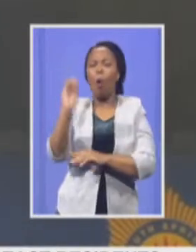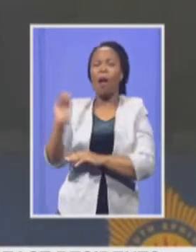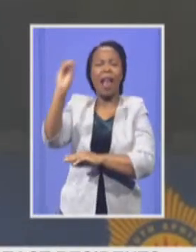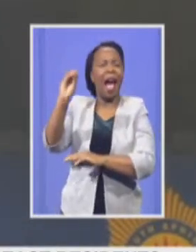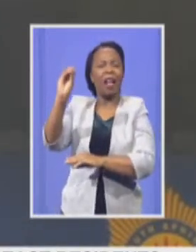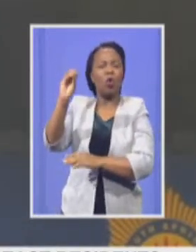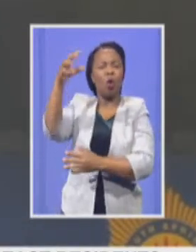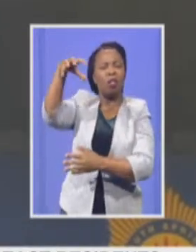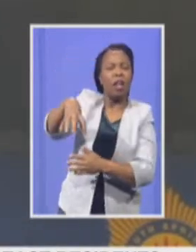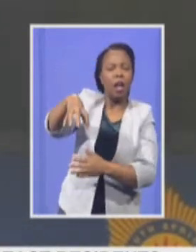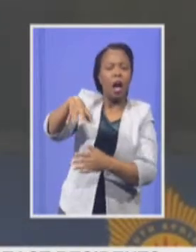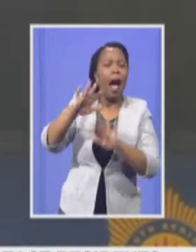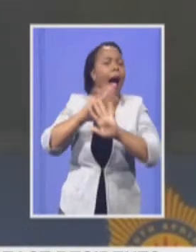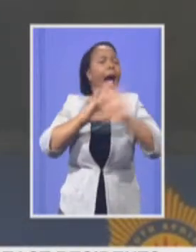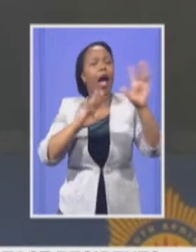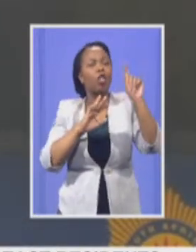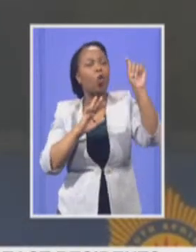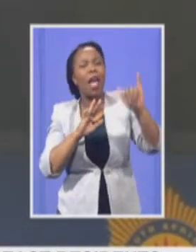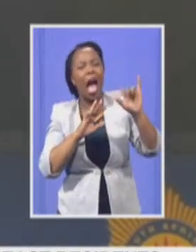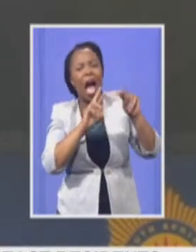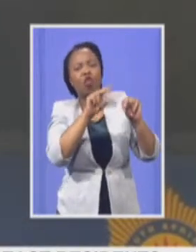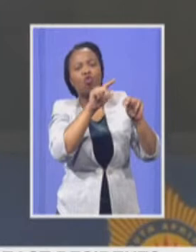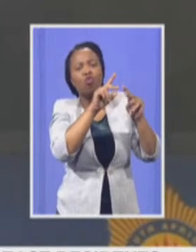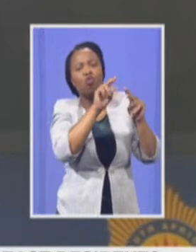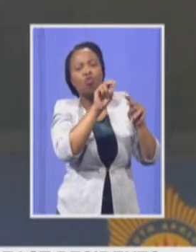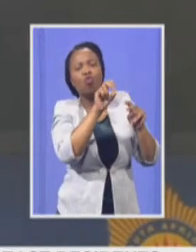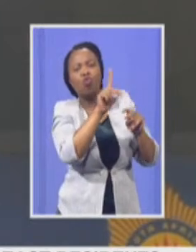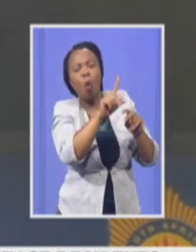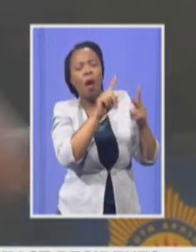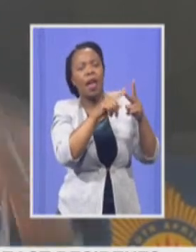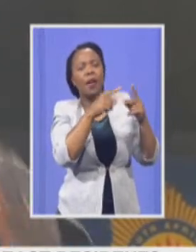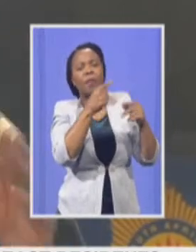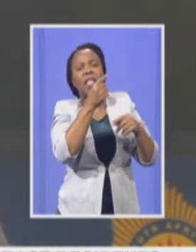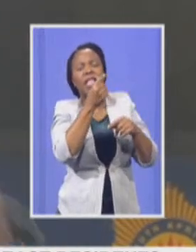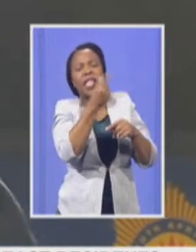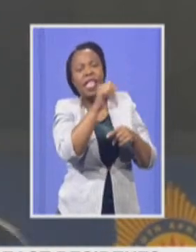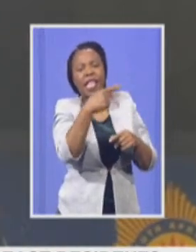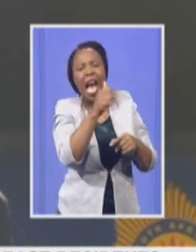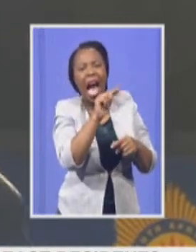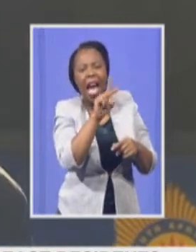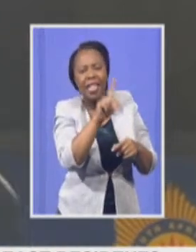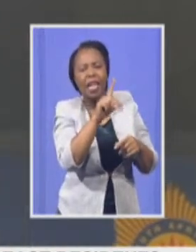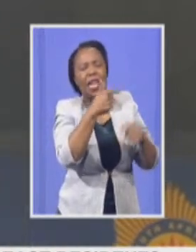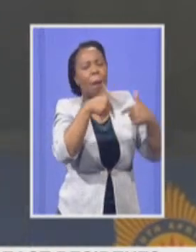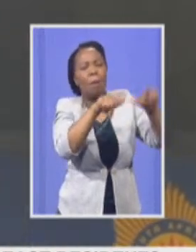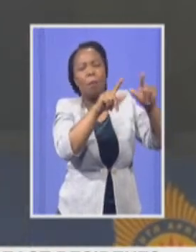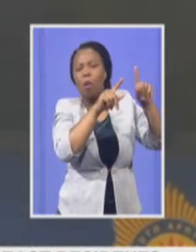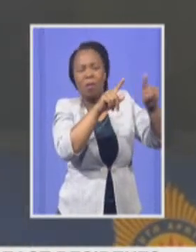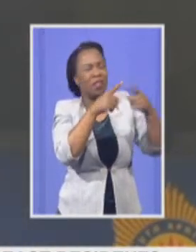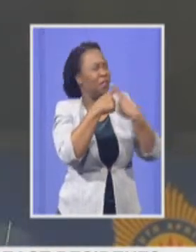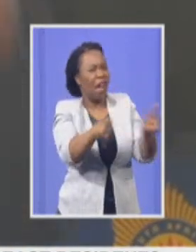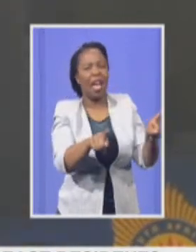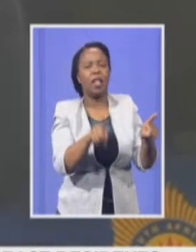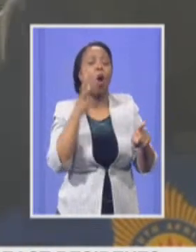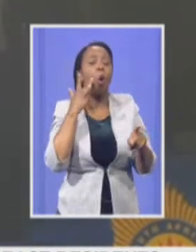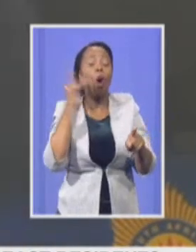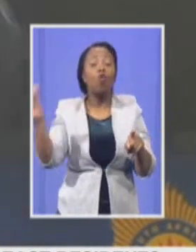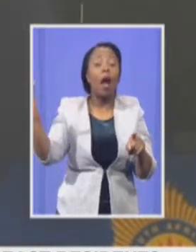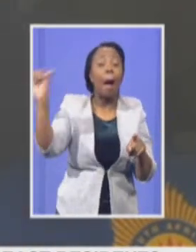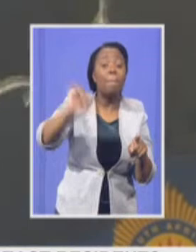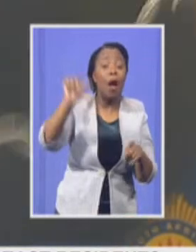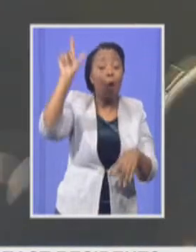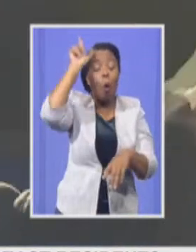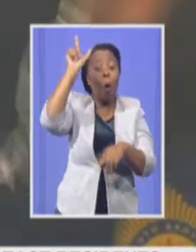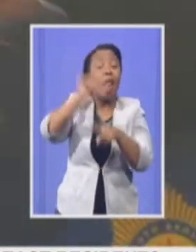hayi eTogoyando hayi eGiyani uqashwe eSouth Africa ma ubuye ecollege